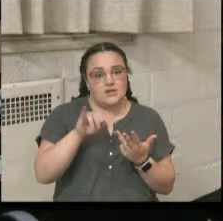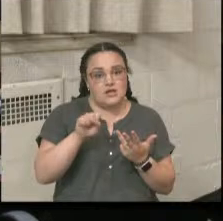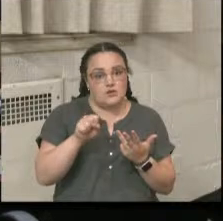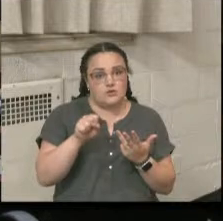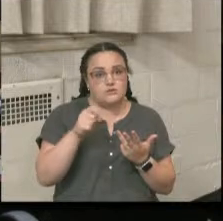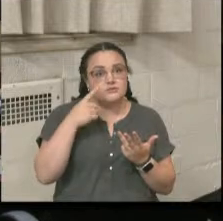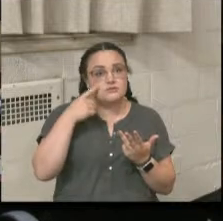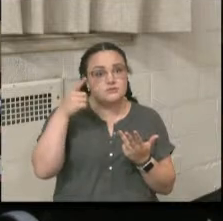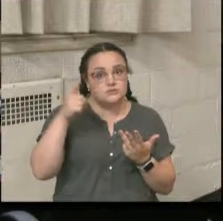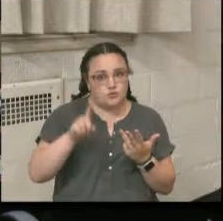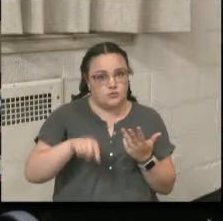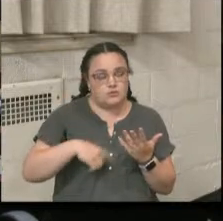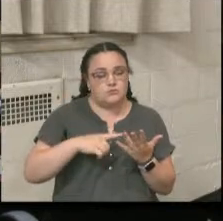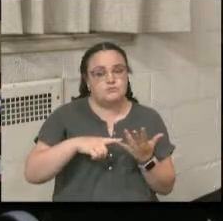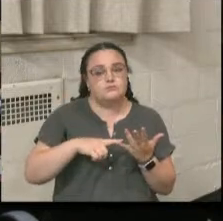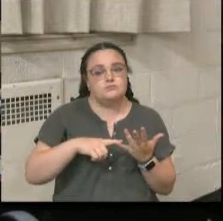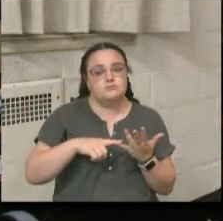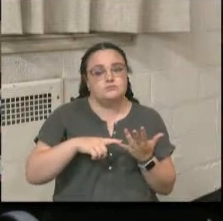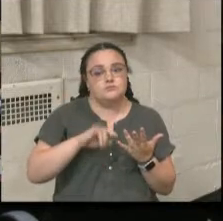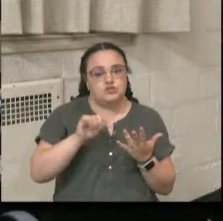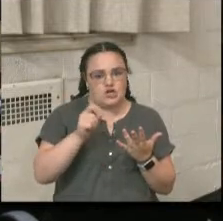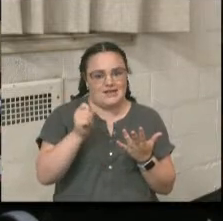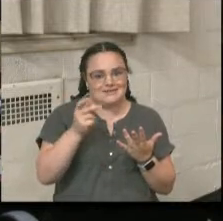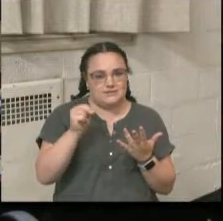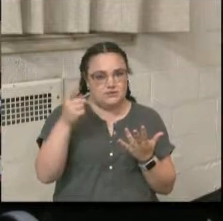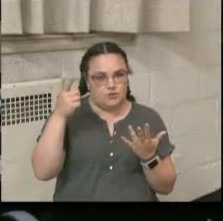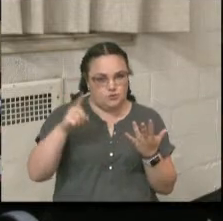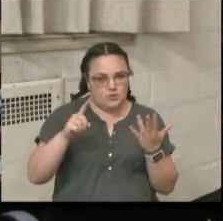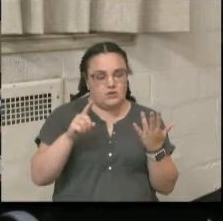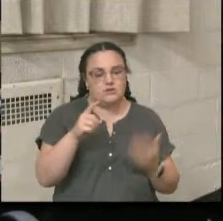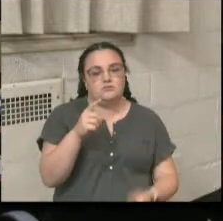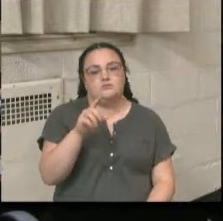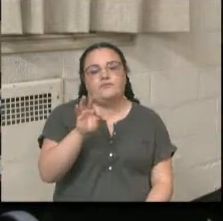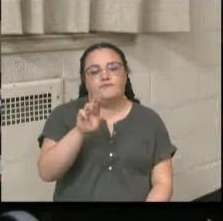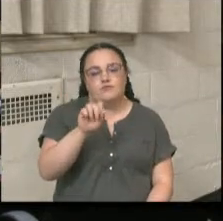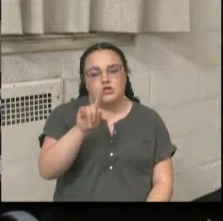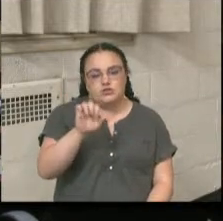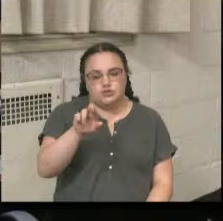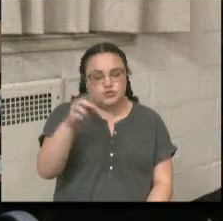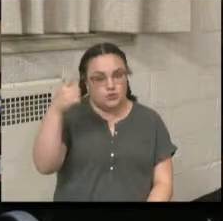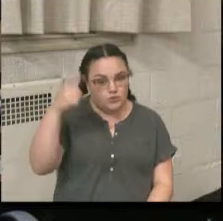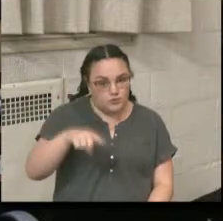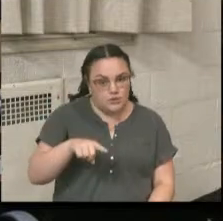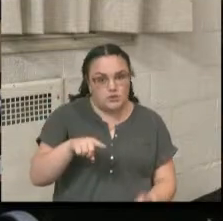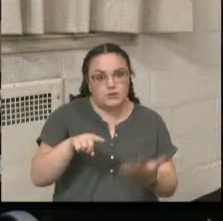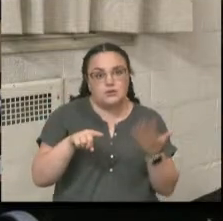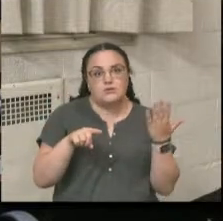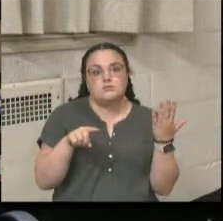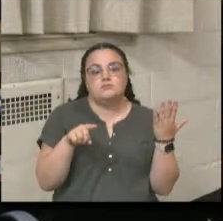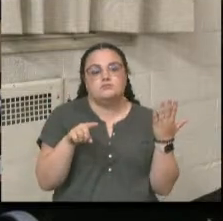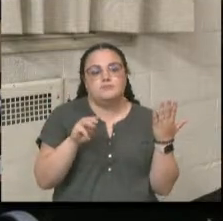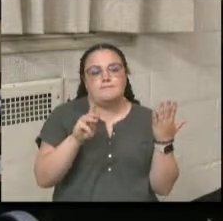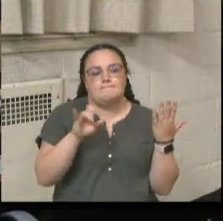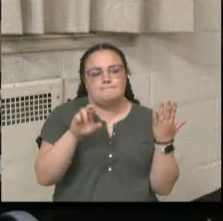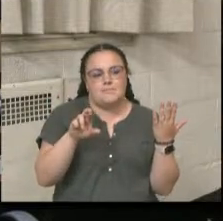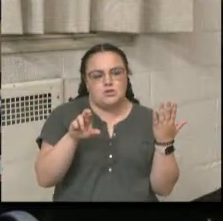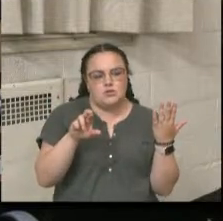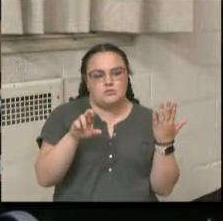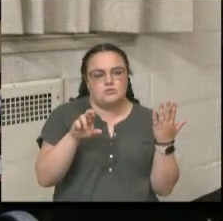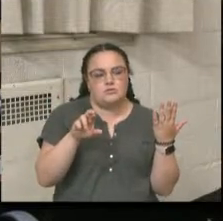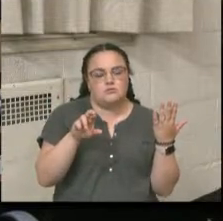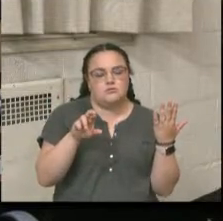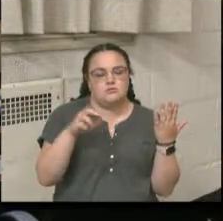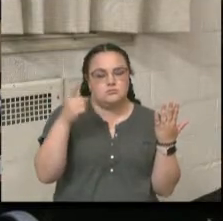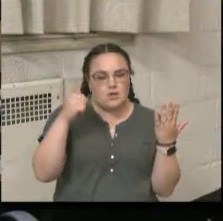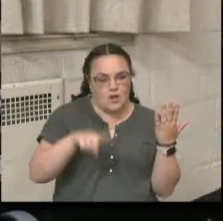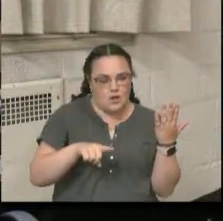Jackson? Aye. Mrs. Frazier? Aye. Dr. J. Miller? Aye. Dr. Z. Miller? Aye.